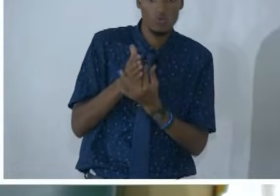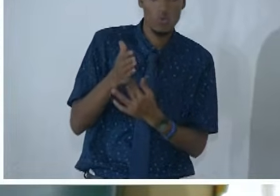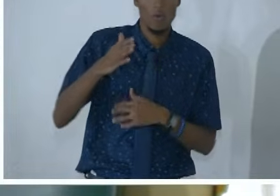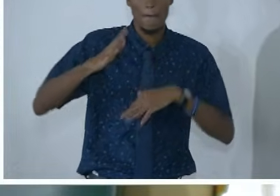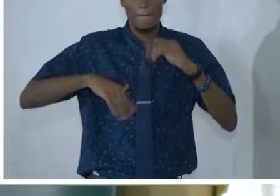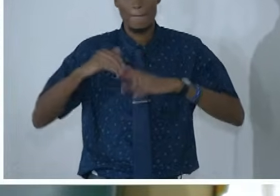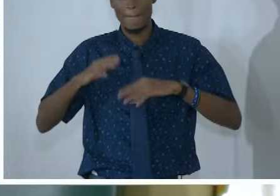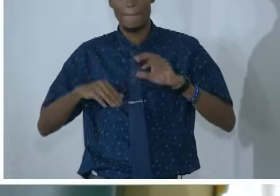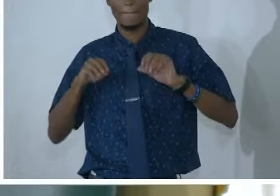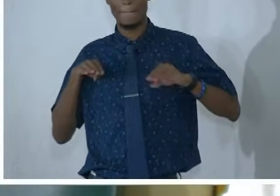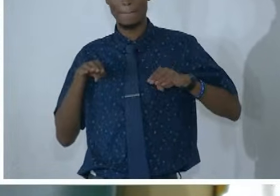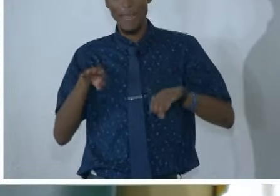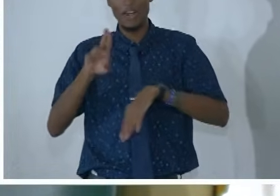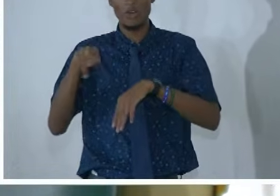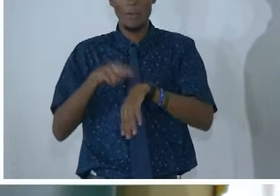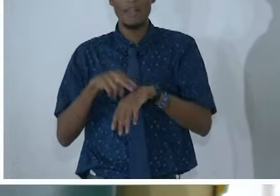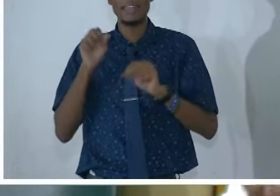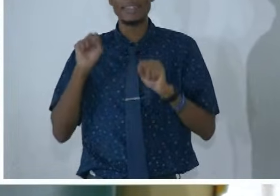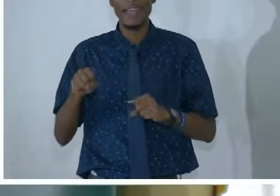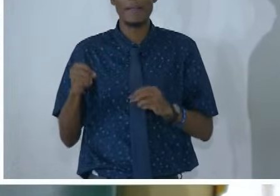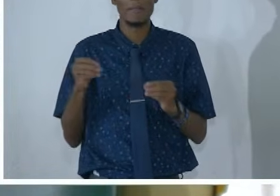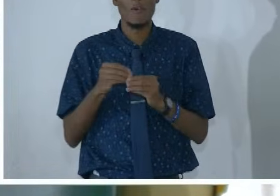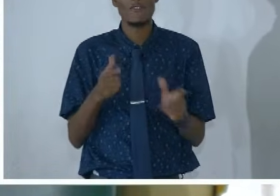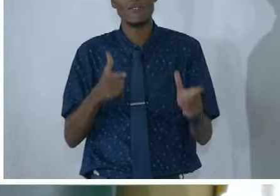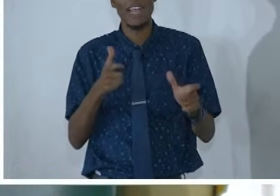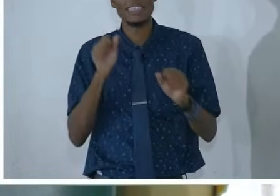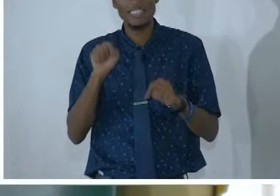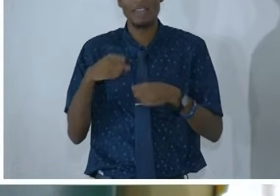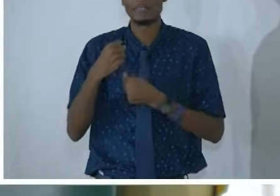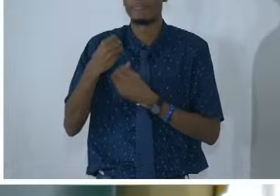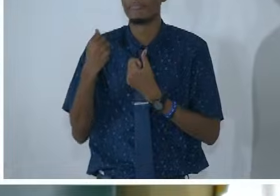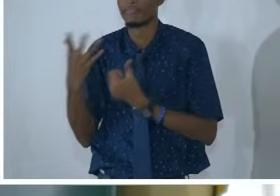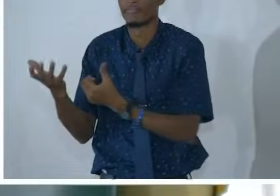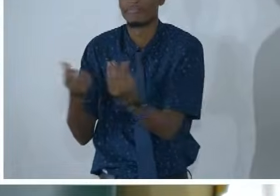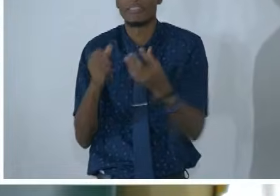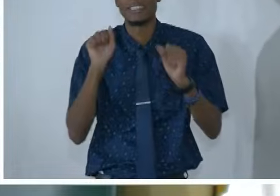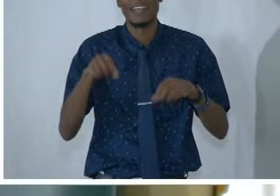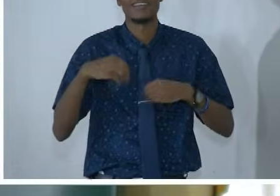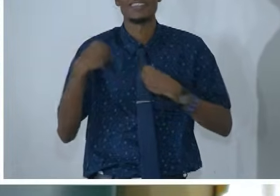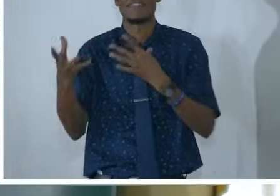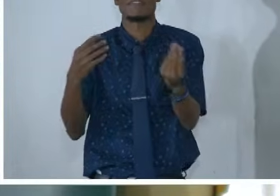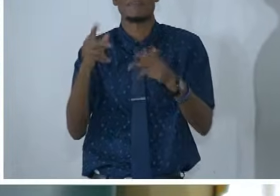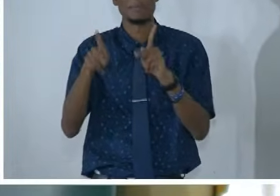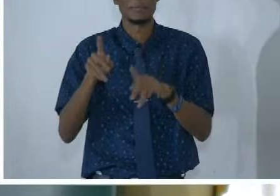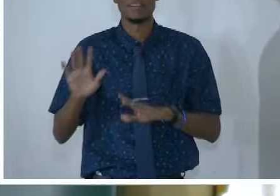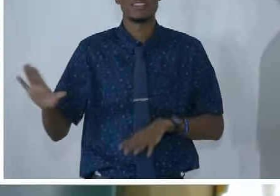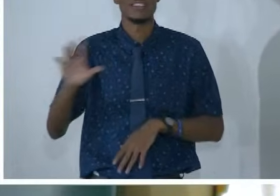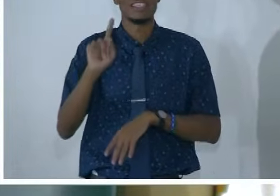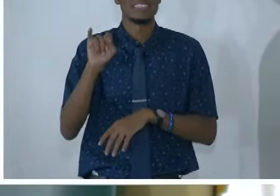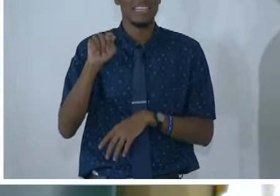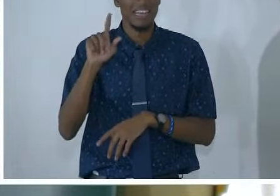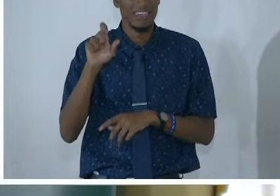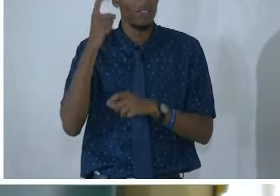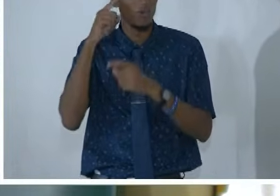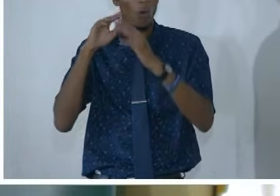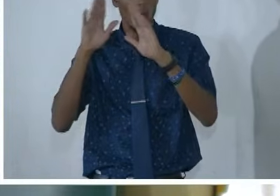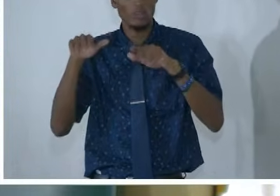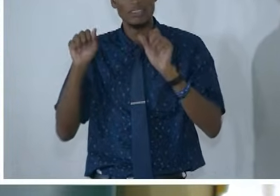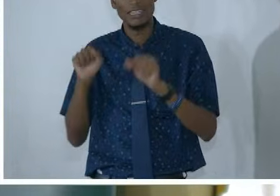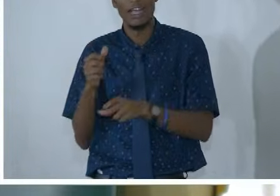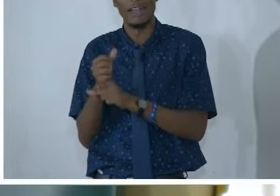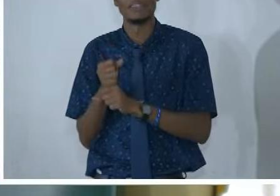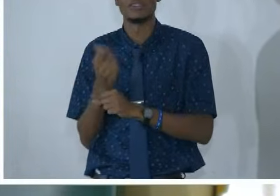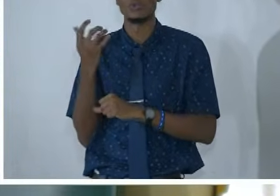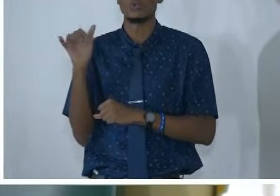are accelerating the pace of getting the titles. Because I've said to them quite frankly, one, it's their responsibility, but also